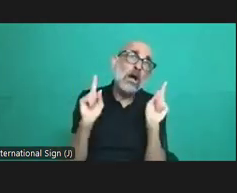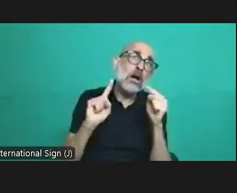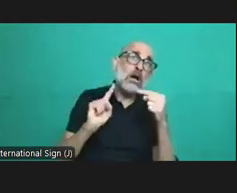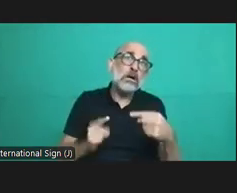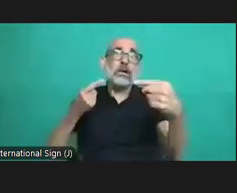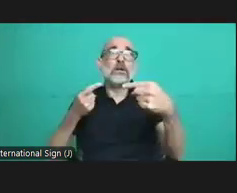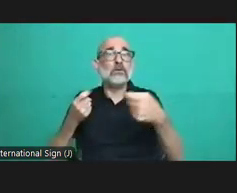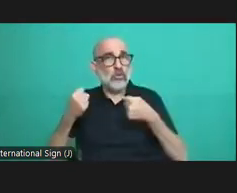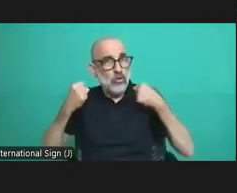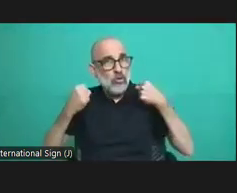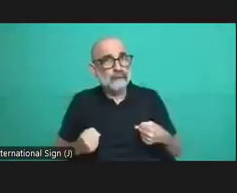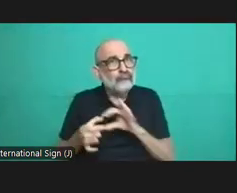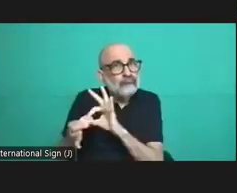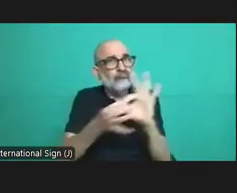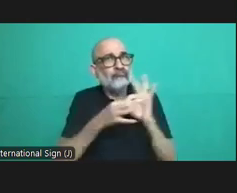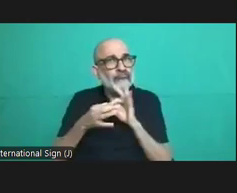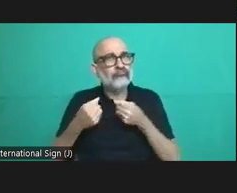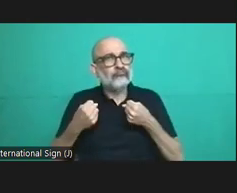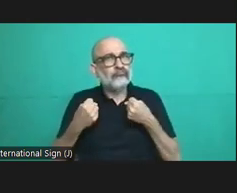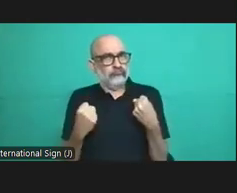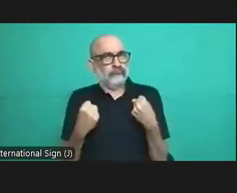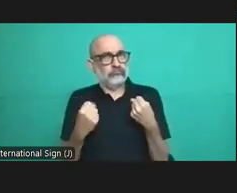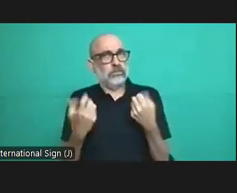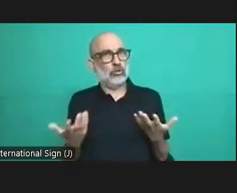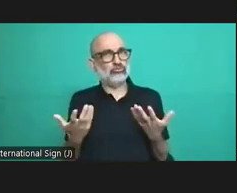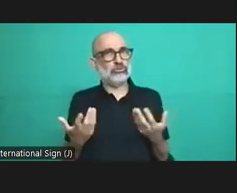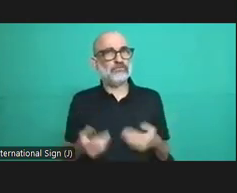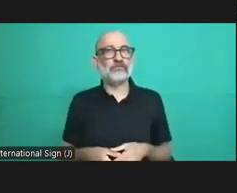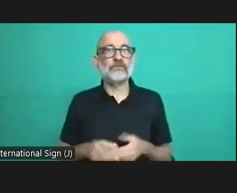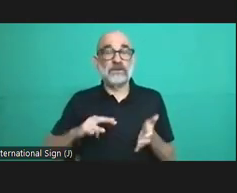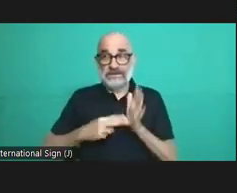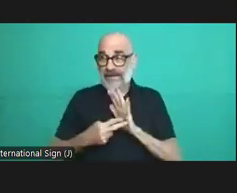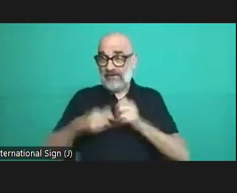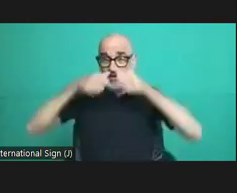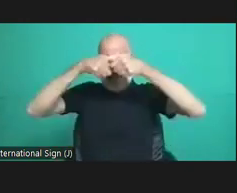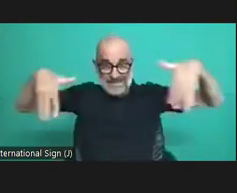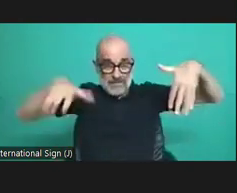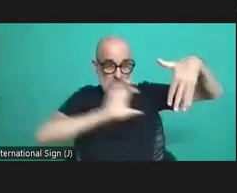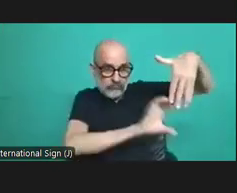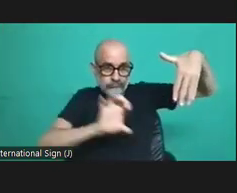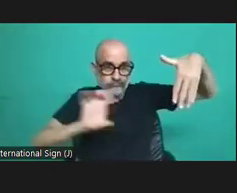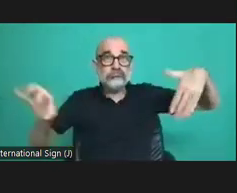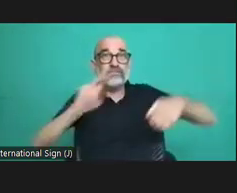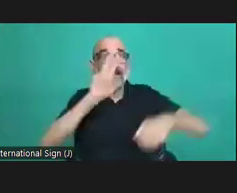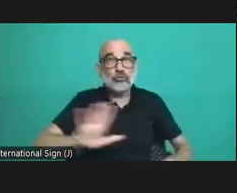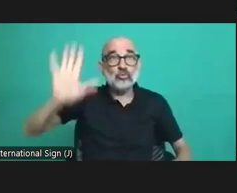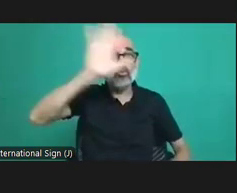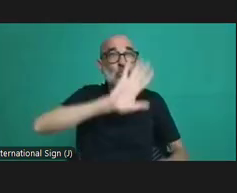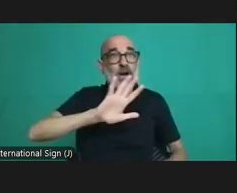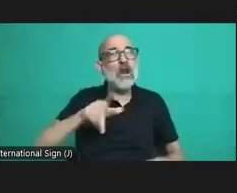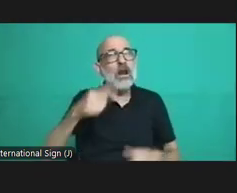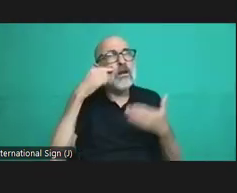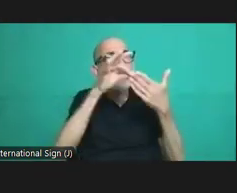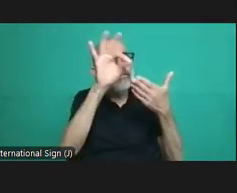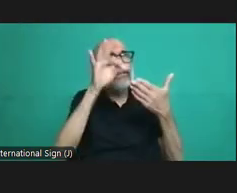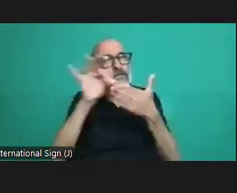with that. That is one of the objectives of this assessment, to ensure that the duplication is minimal, thus being able